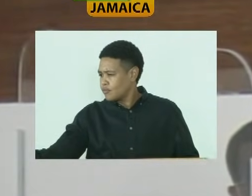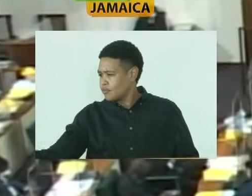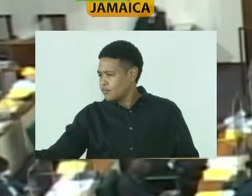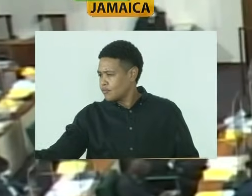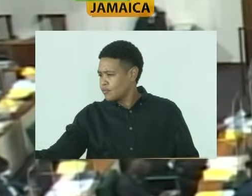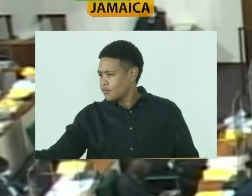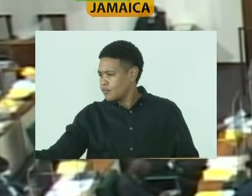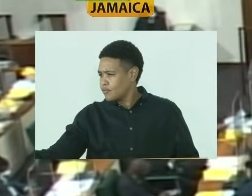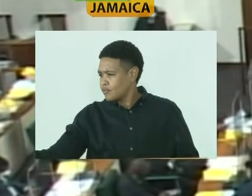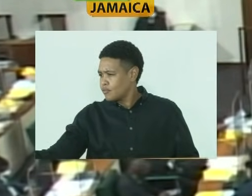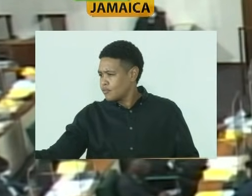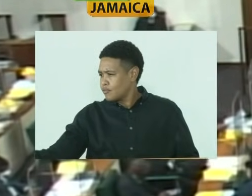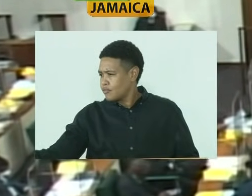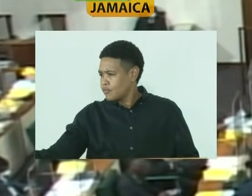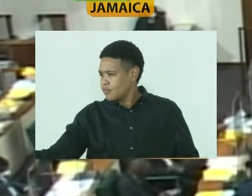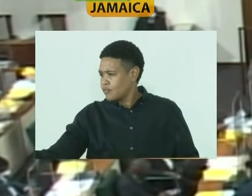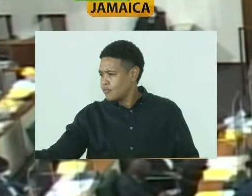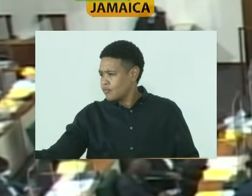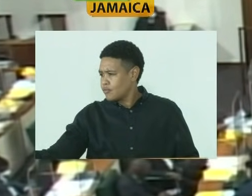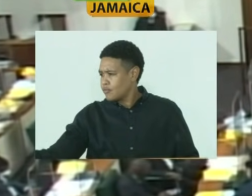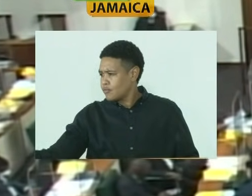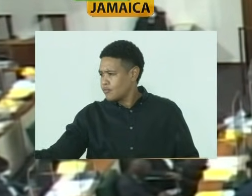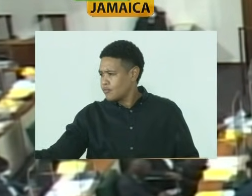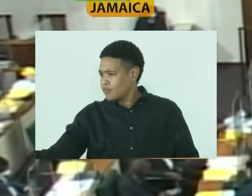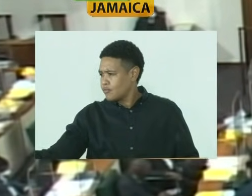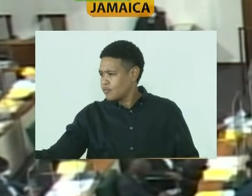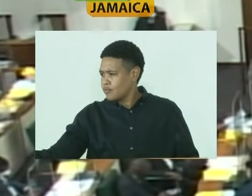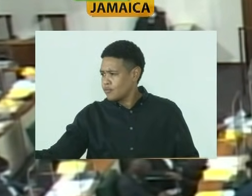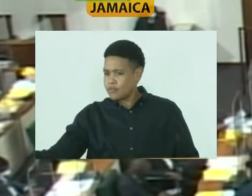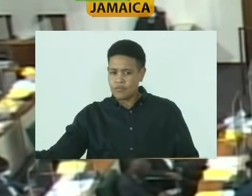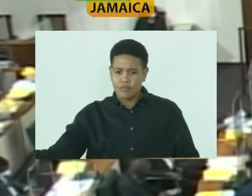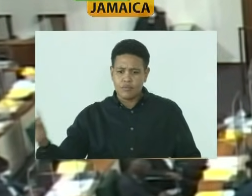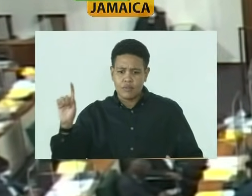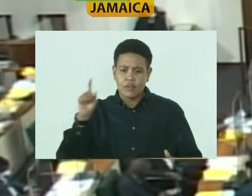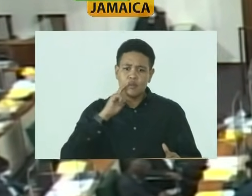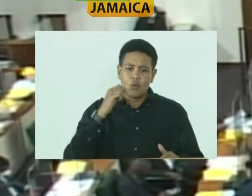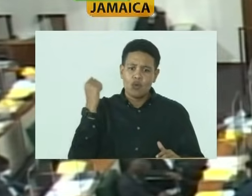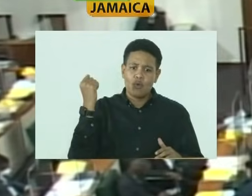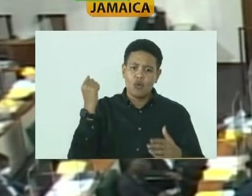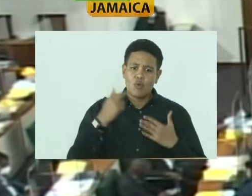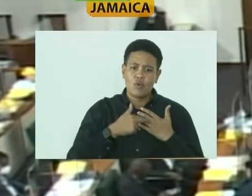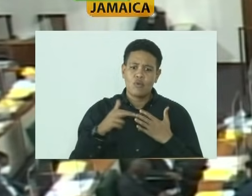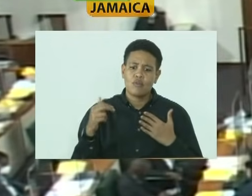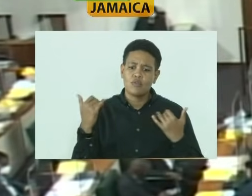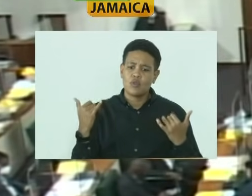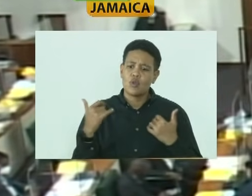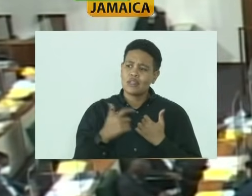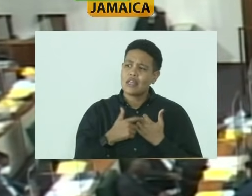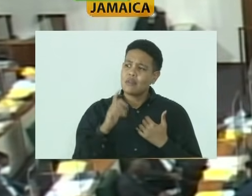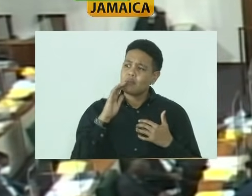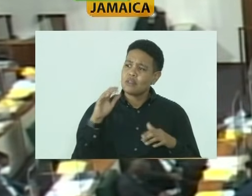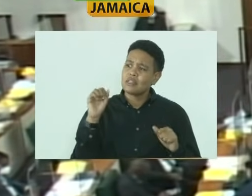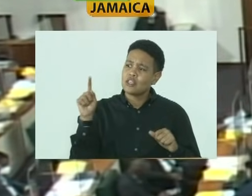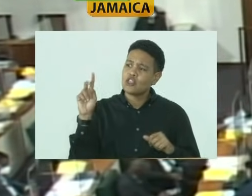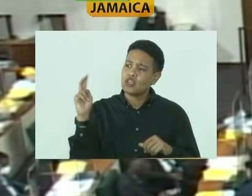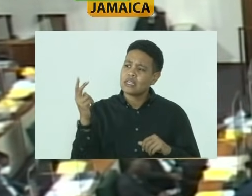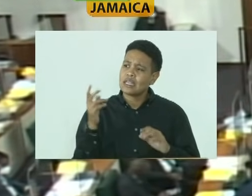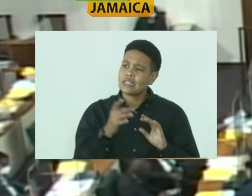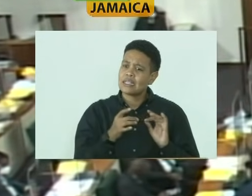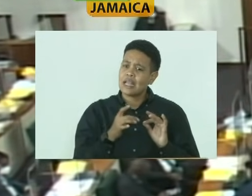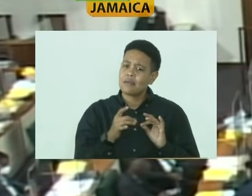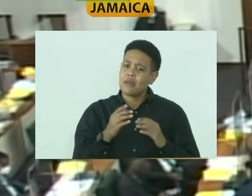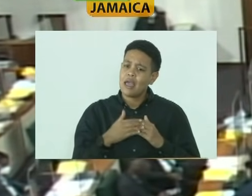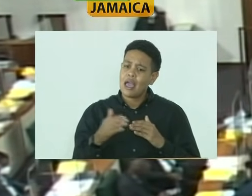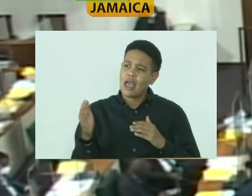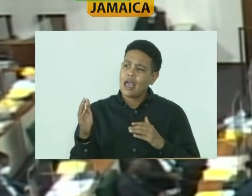Madam Speaker, I ask for a deferral at this time. We will take your second statement after.